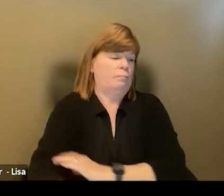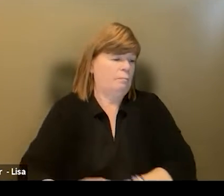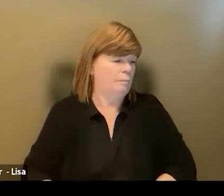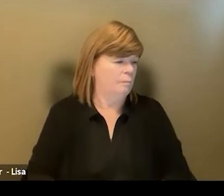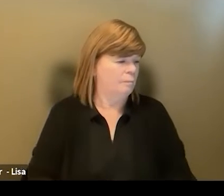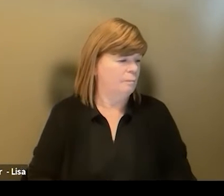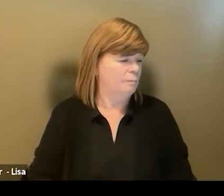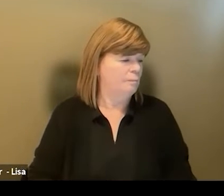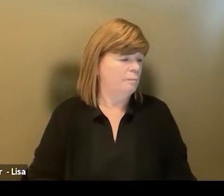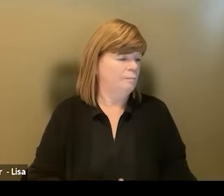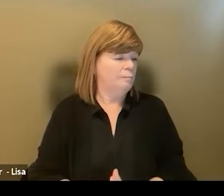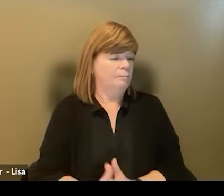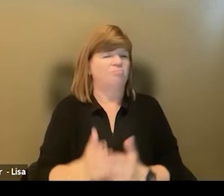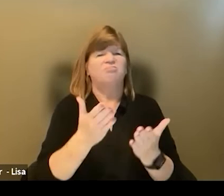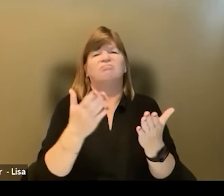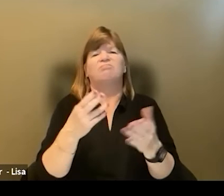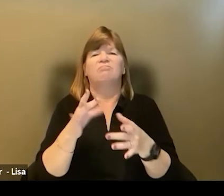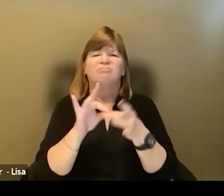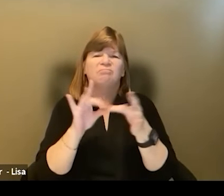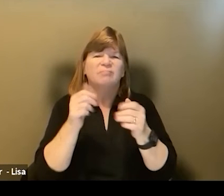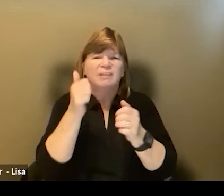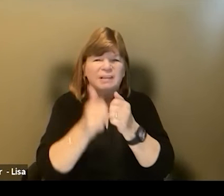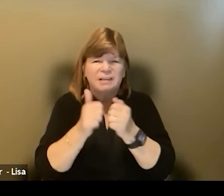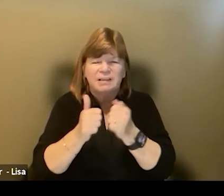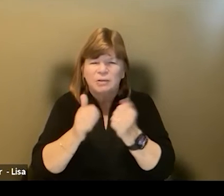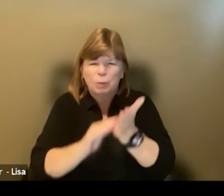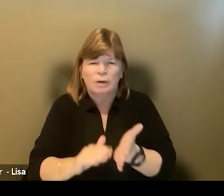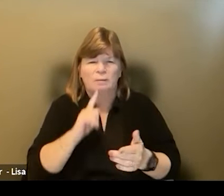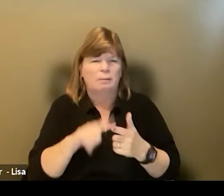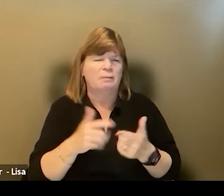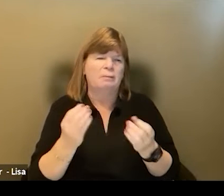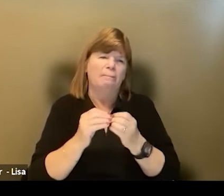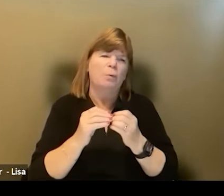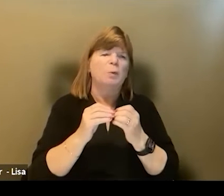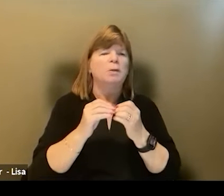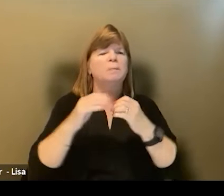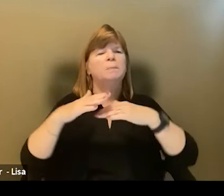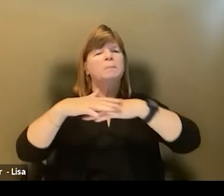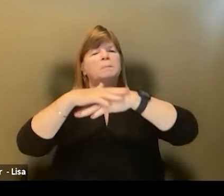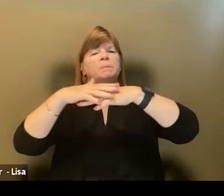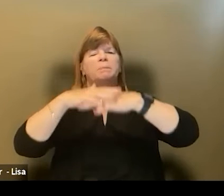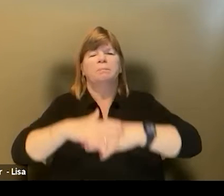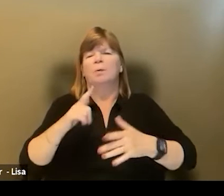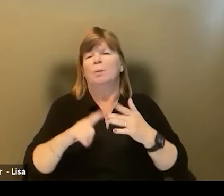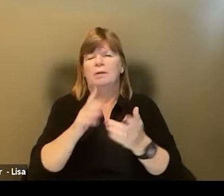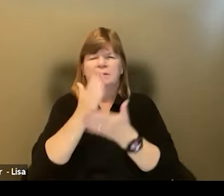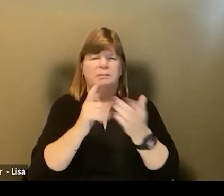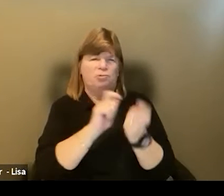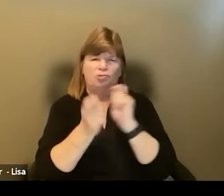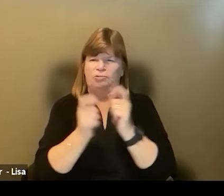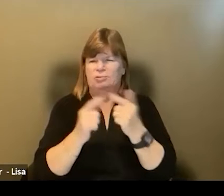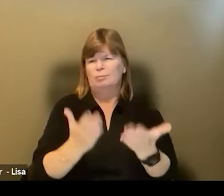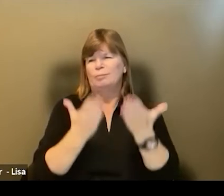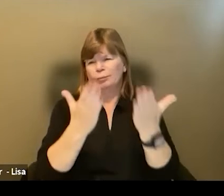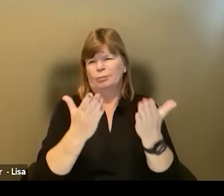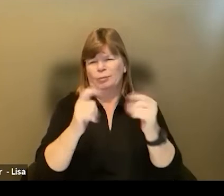So just talking briefly about each of the waivers, I'm just going to go through at a high level what some of the changes are being proposed